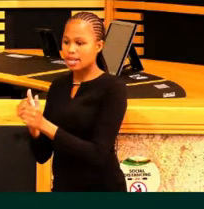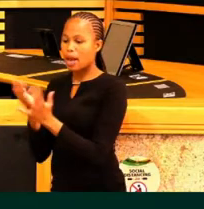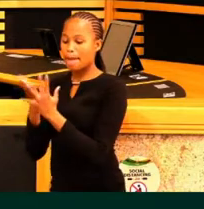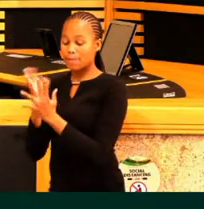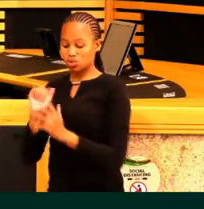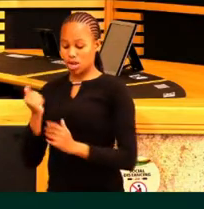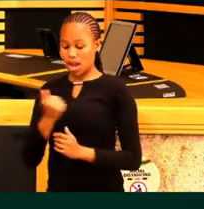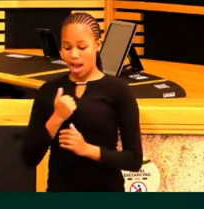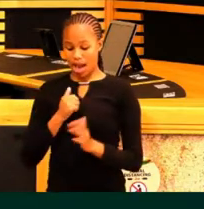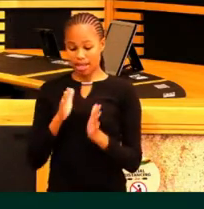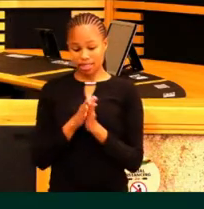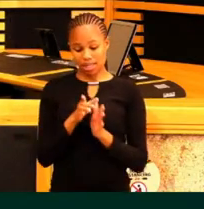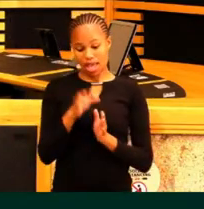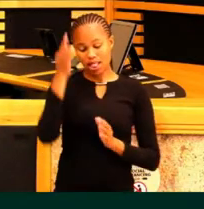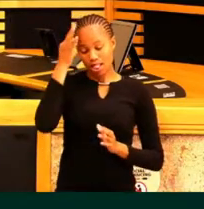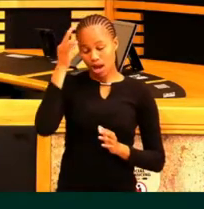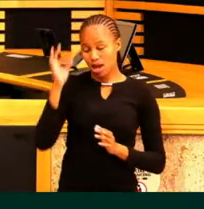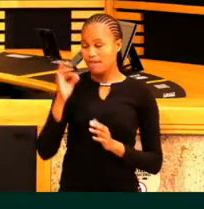government